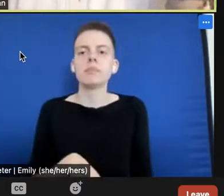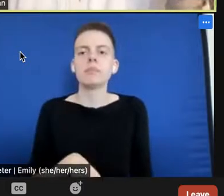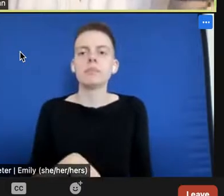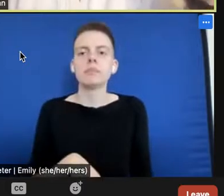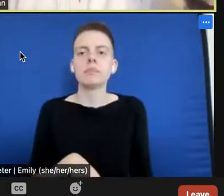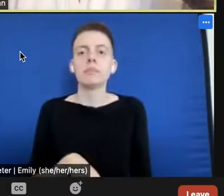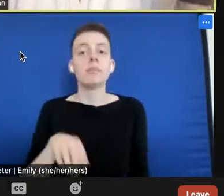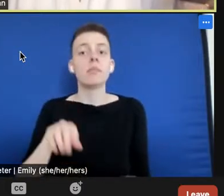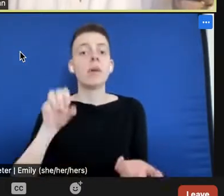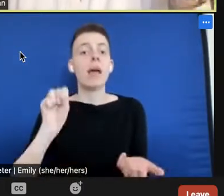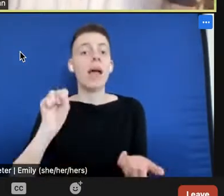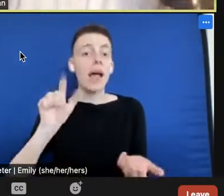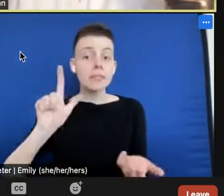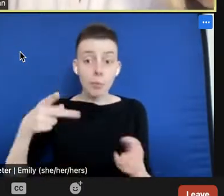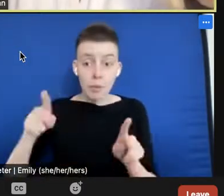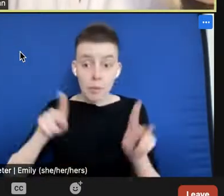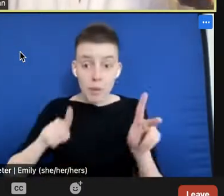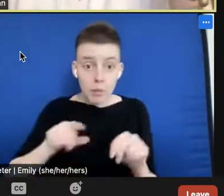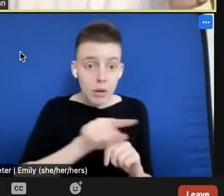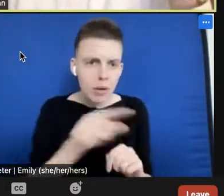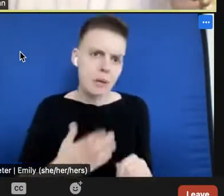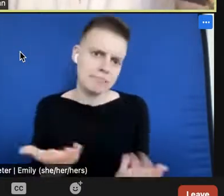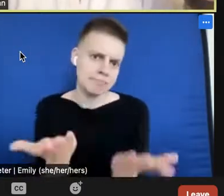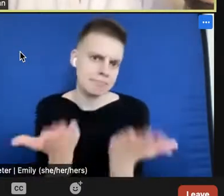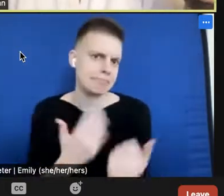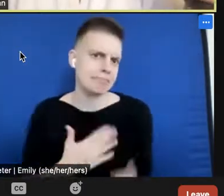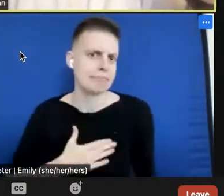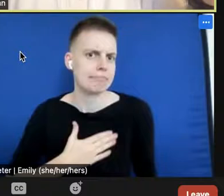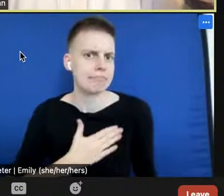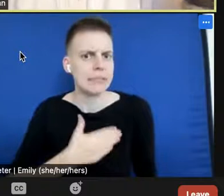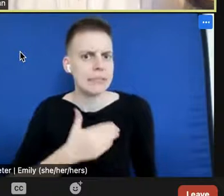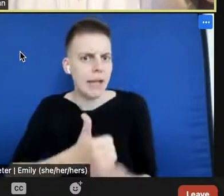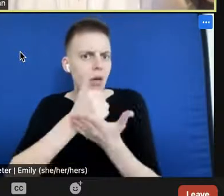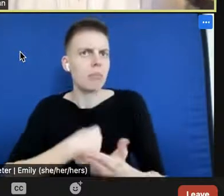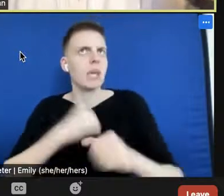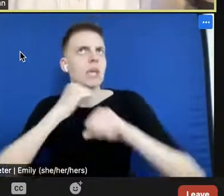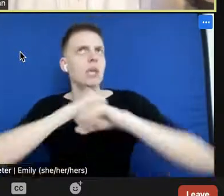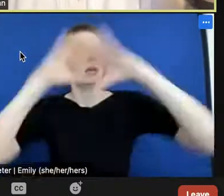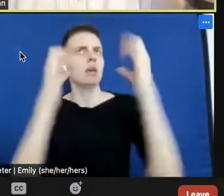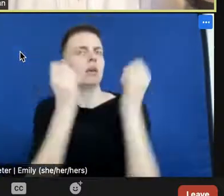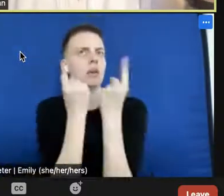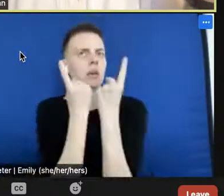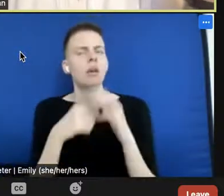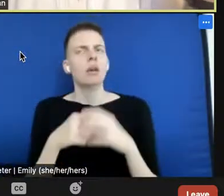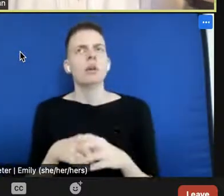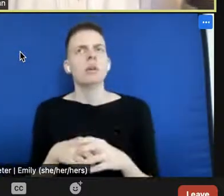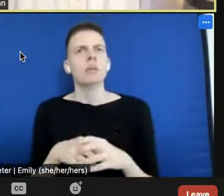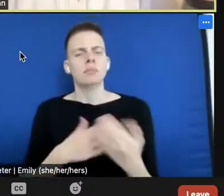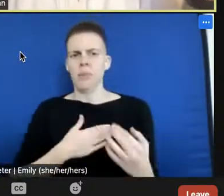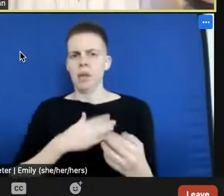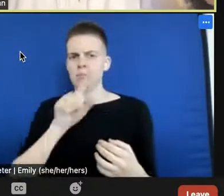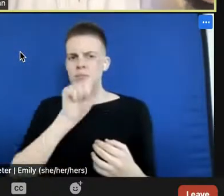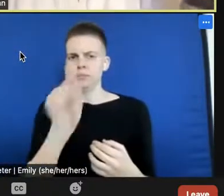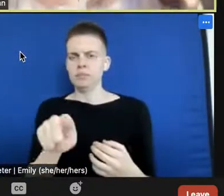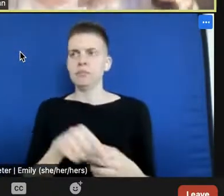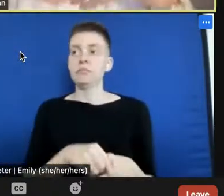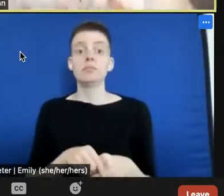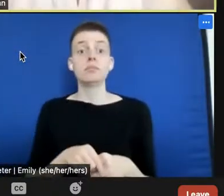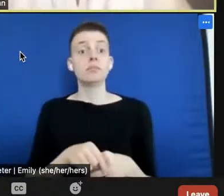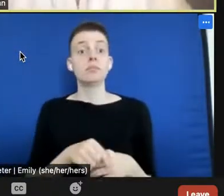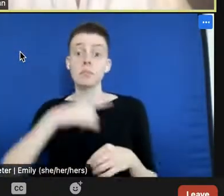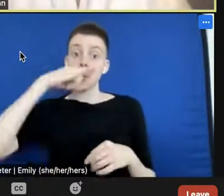SLP people interrupt me, like give me your 2 cents, help me. If kids with typical vision